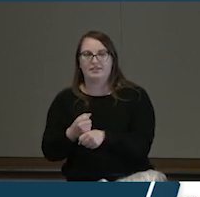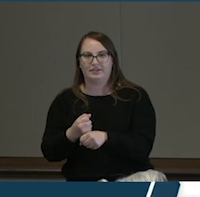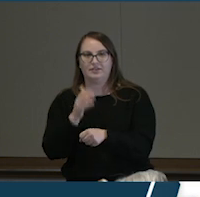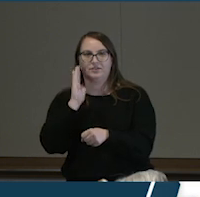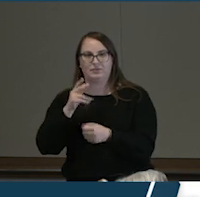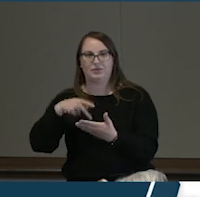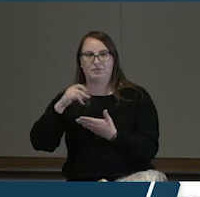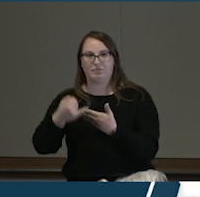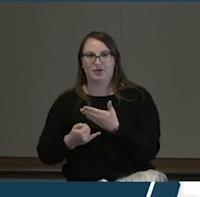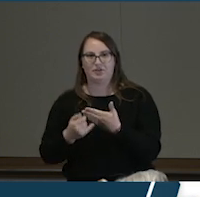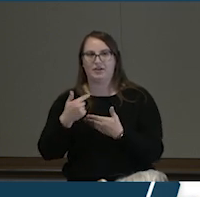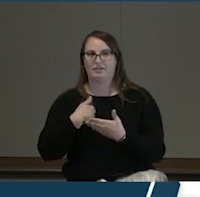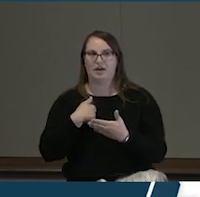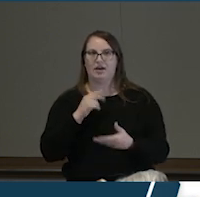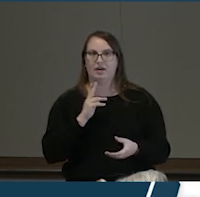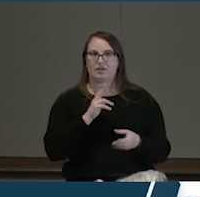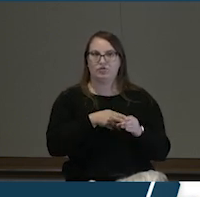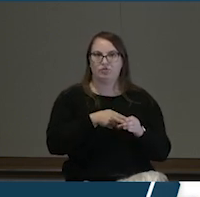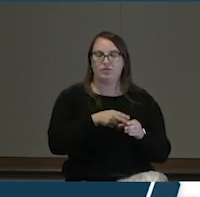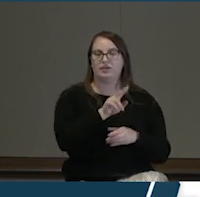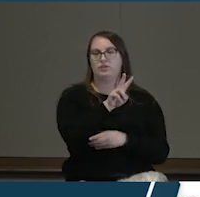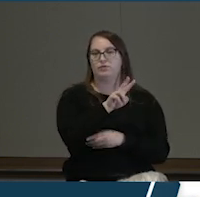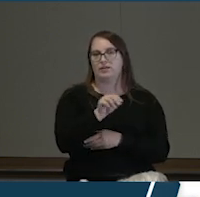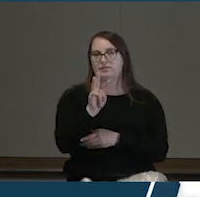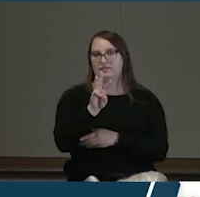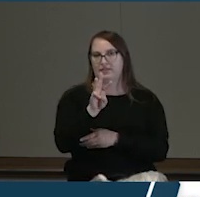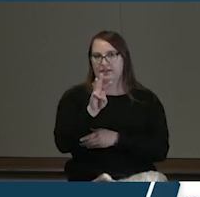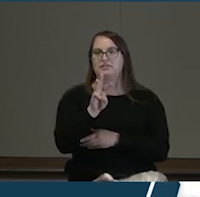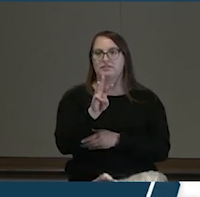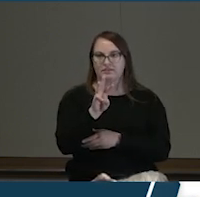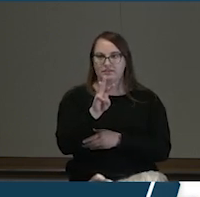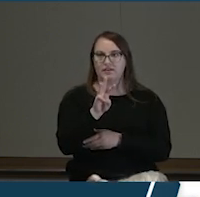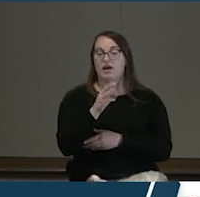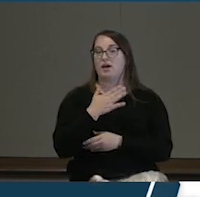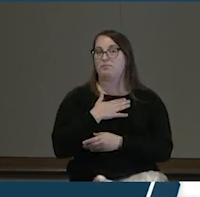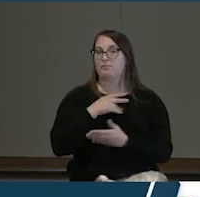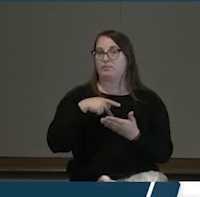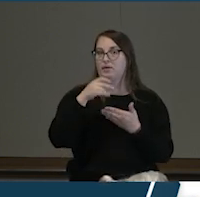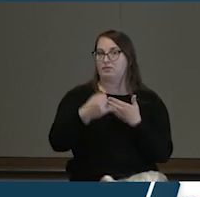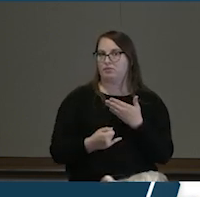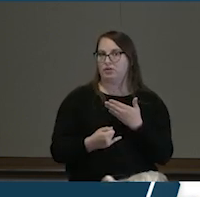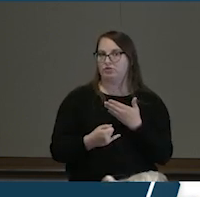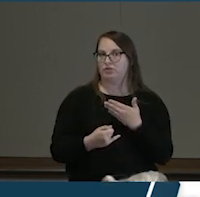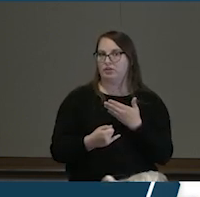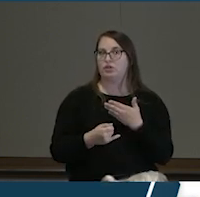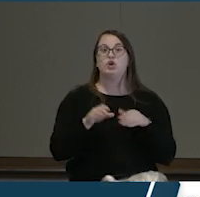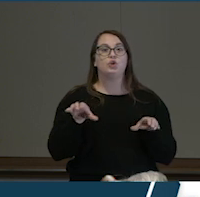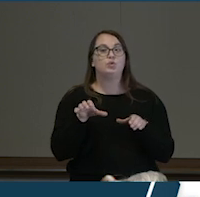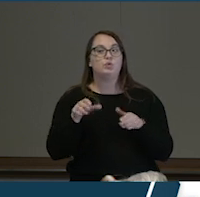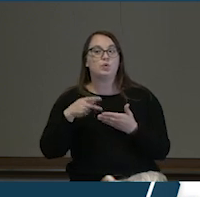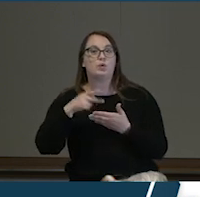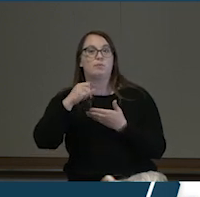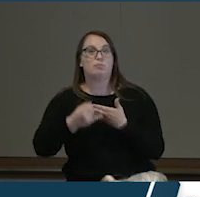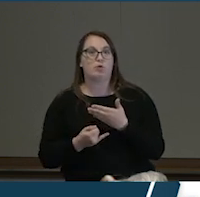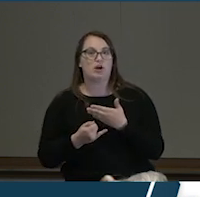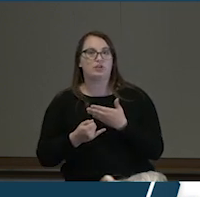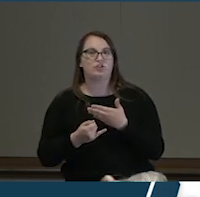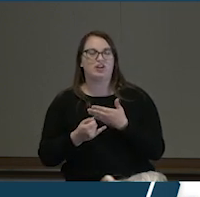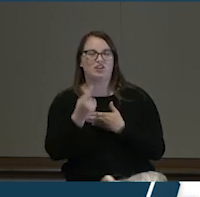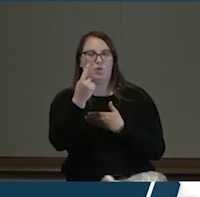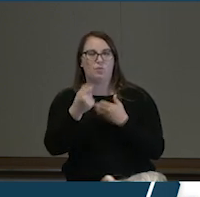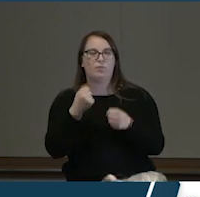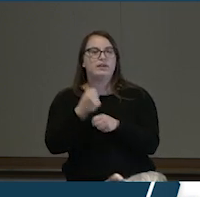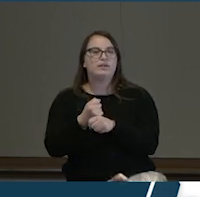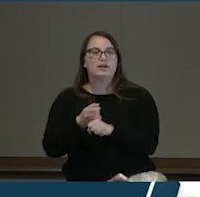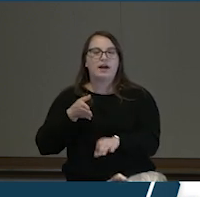in 2006. And my project that I created, and it's done the year after. So you don't do it when you're with me. It's the following